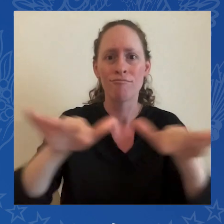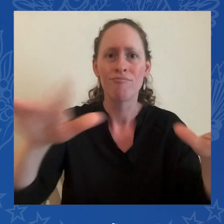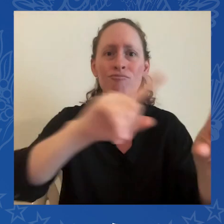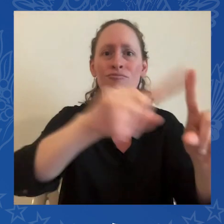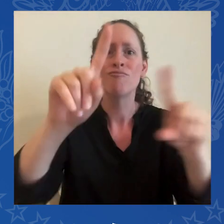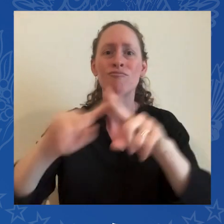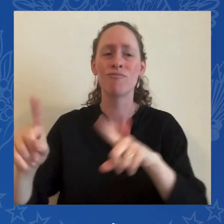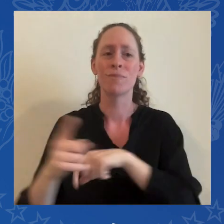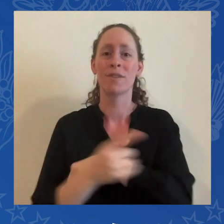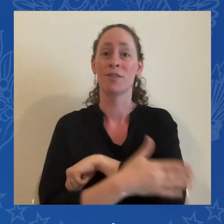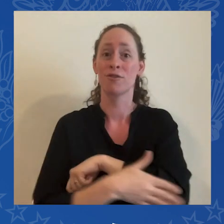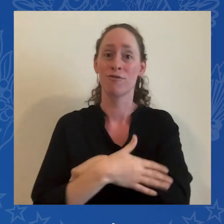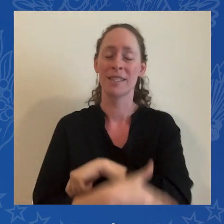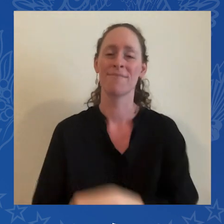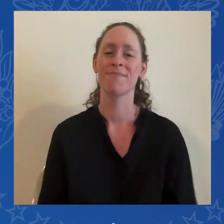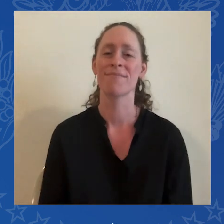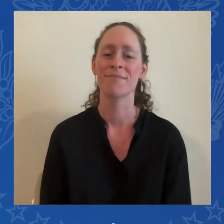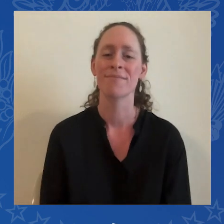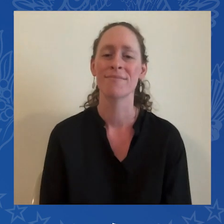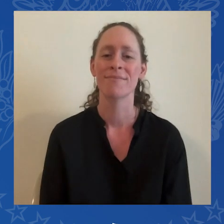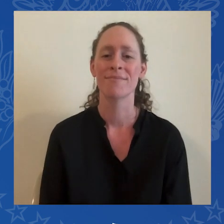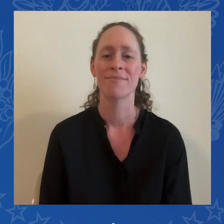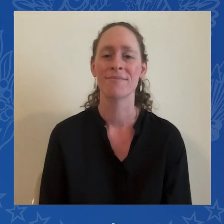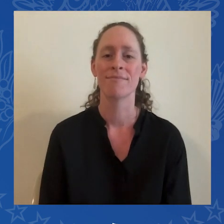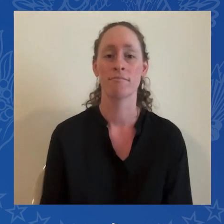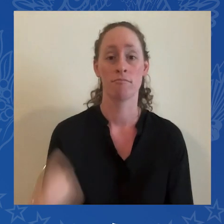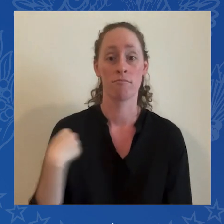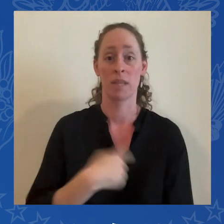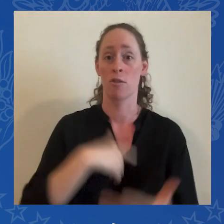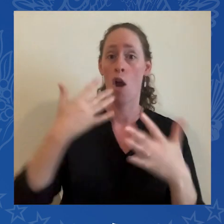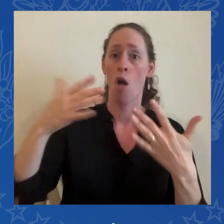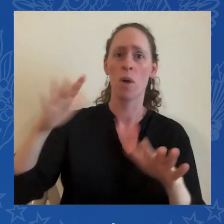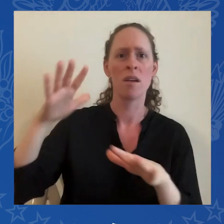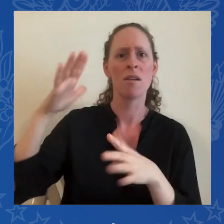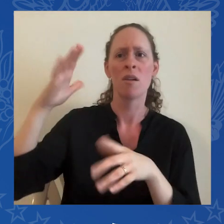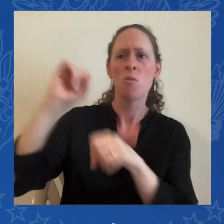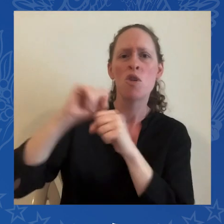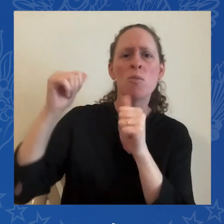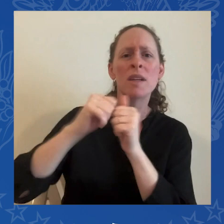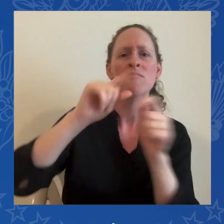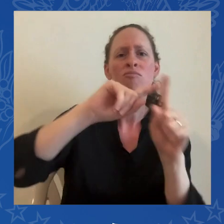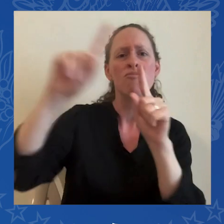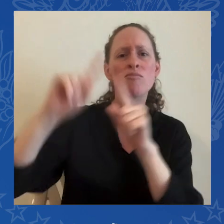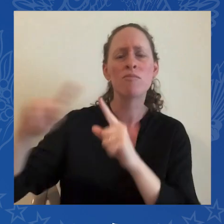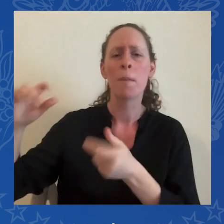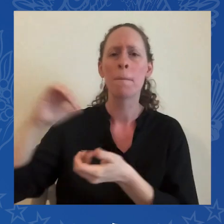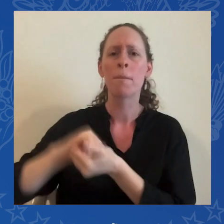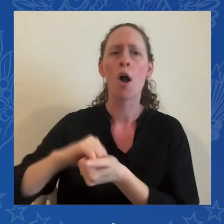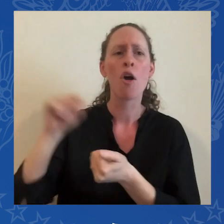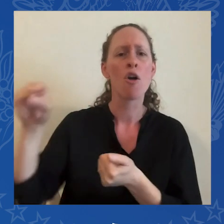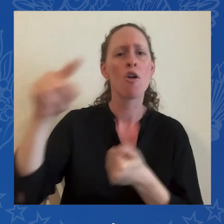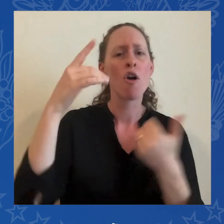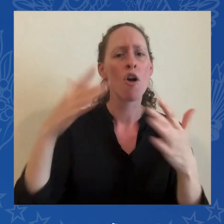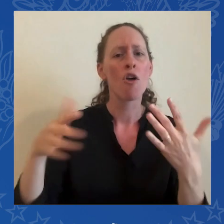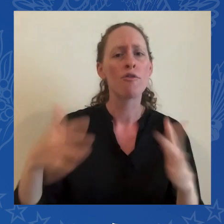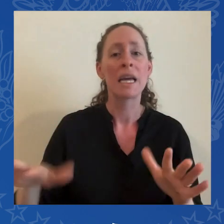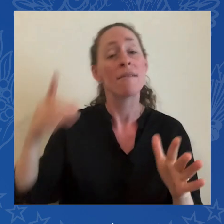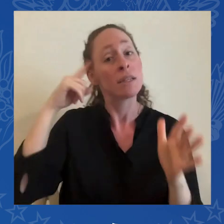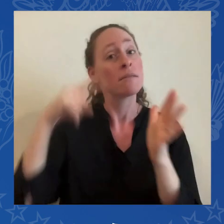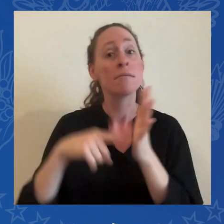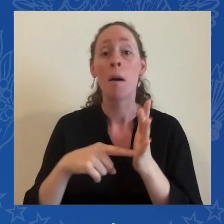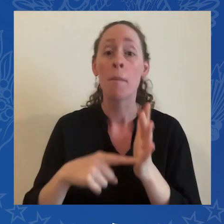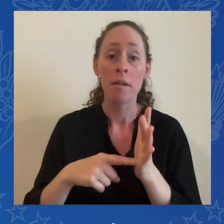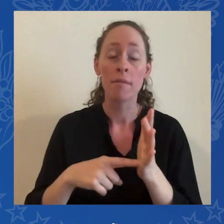in multiple countries. We've already started working with our partners to make this happen. For example, in